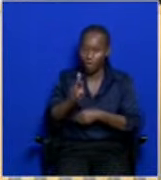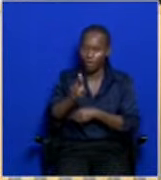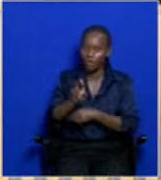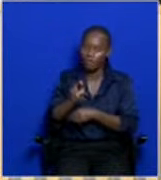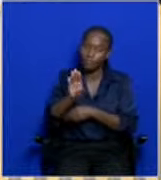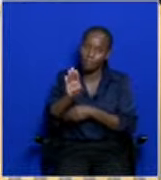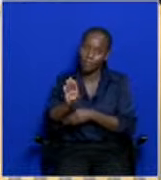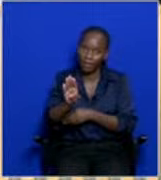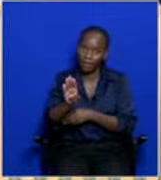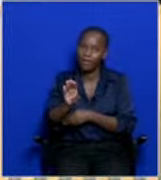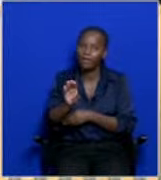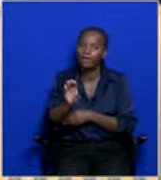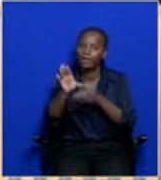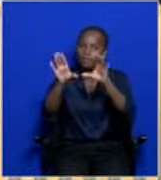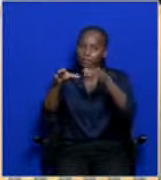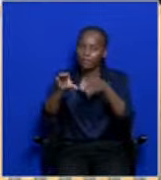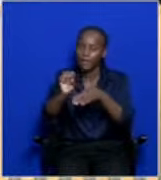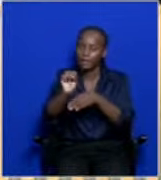On Saturday,